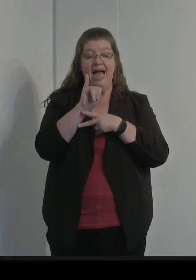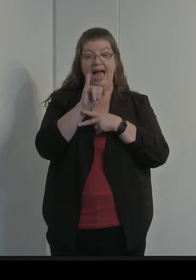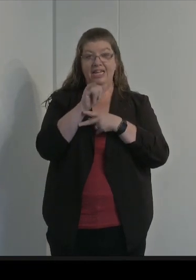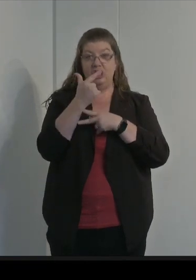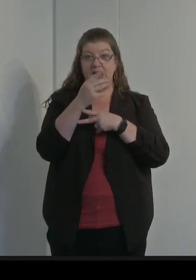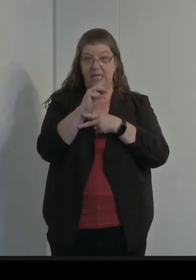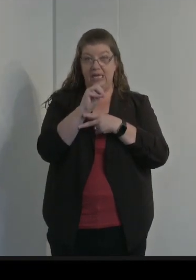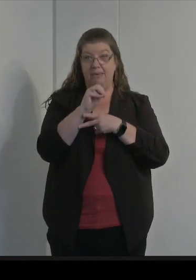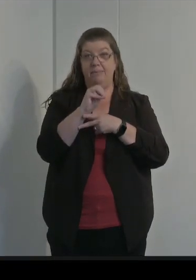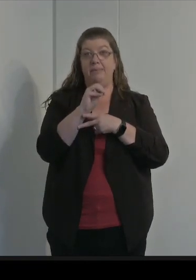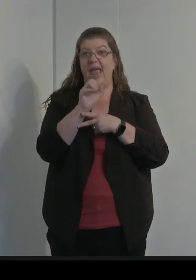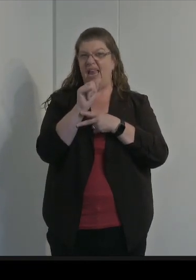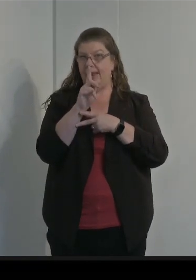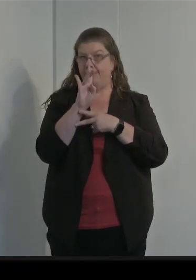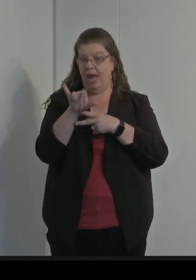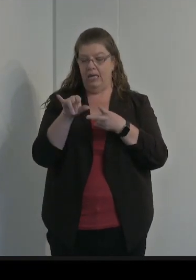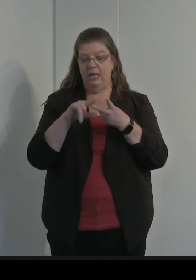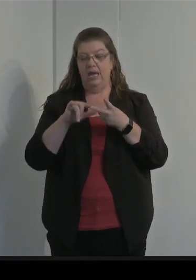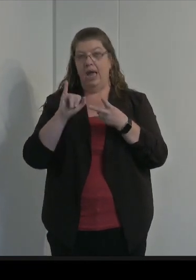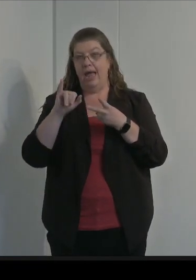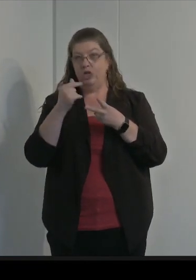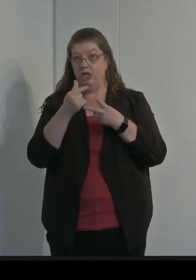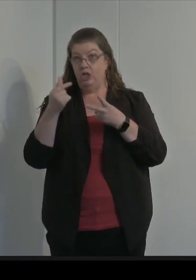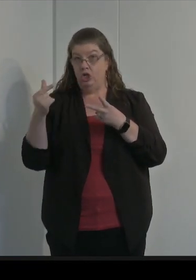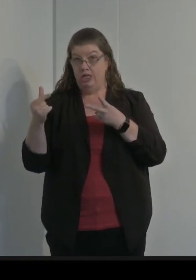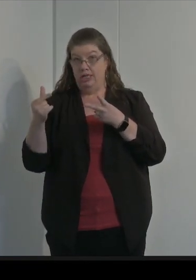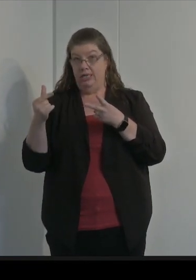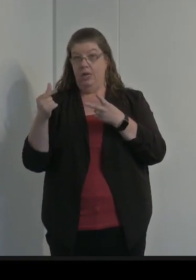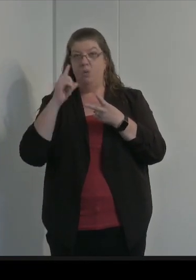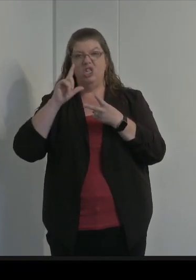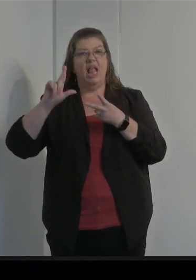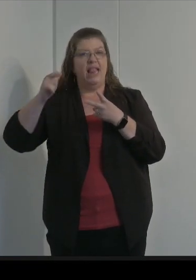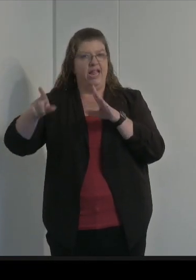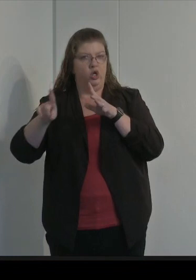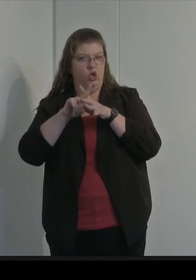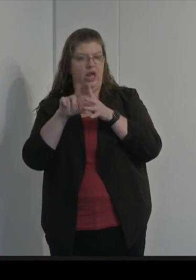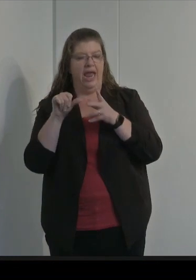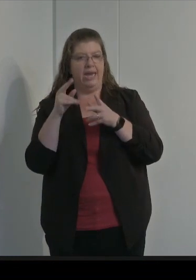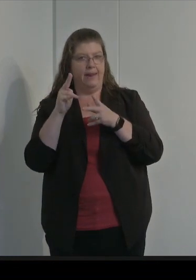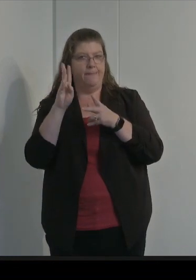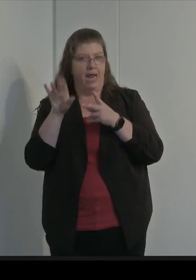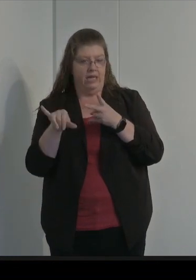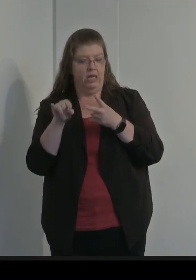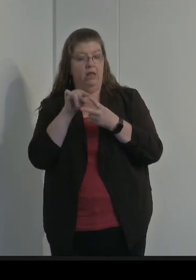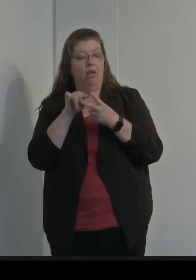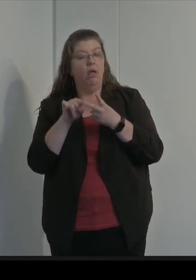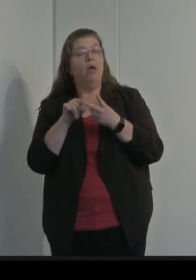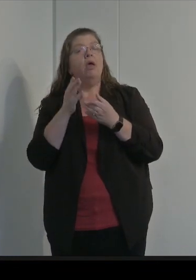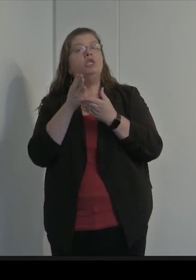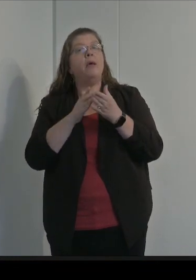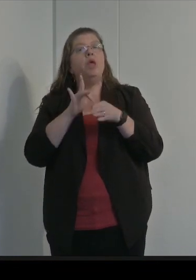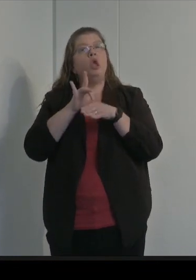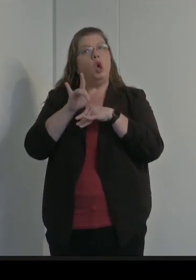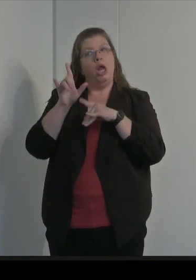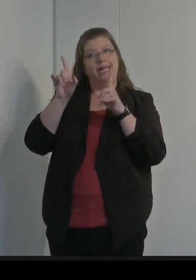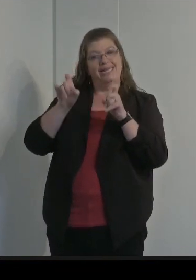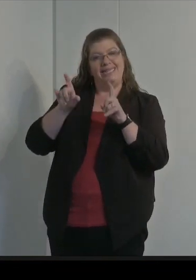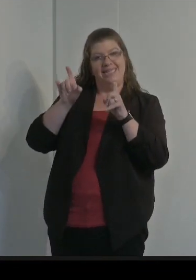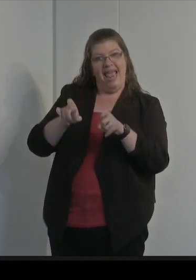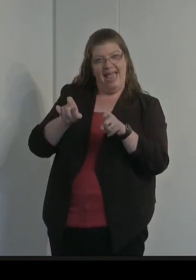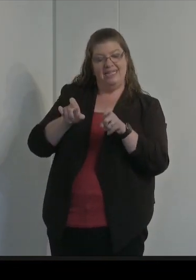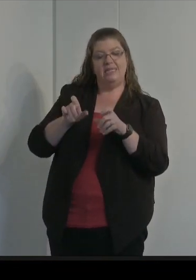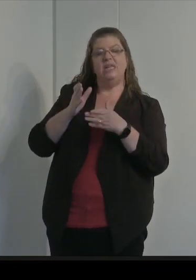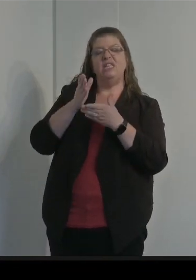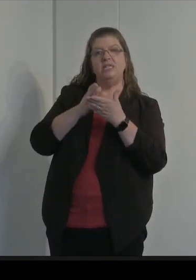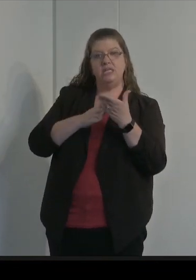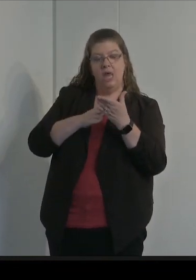which is an early antibody, and an IgG antibody, which is a late antibody. Some of the early tests had